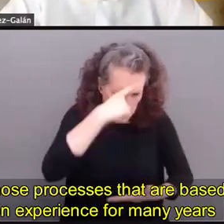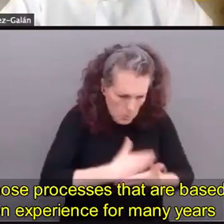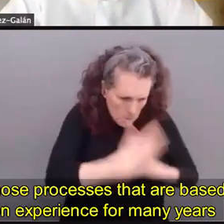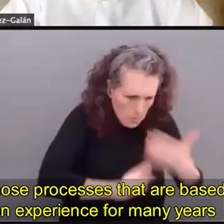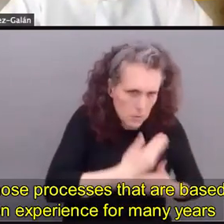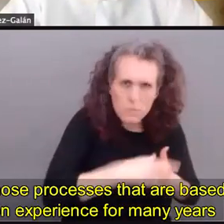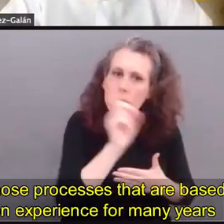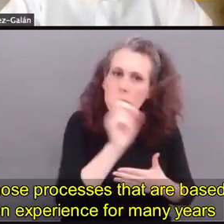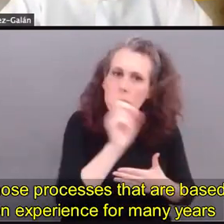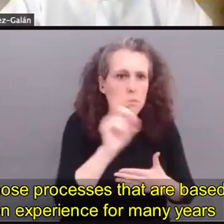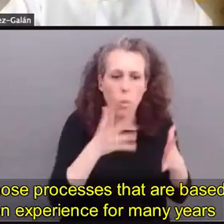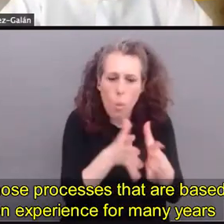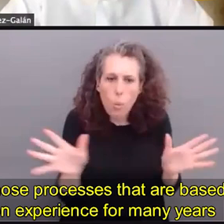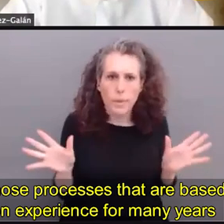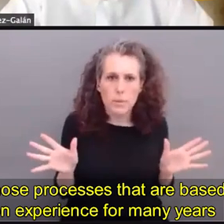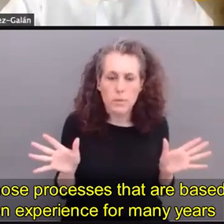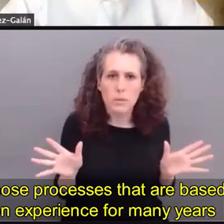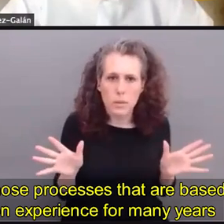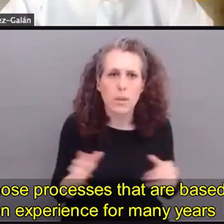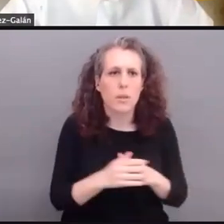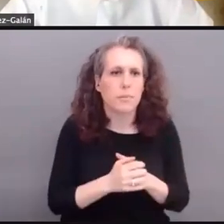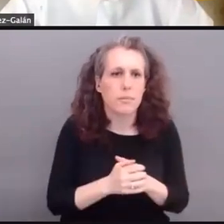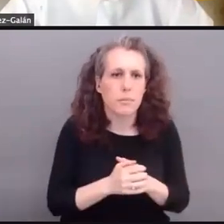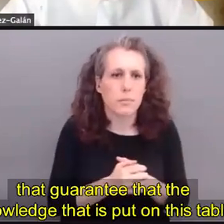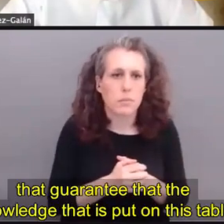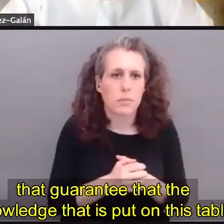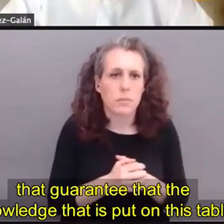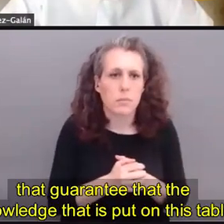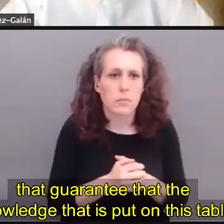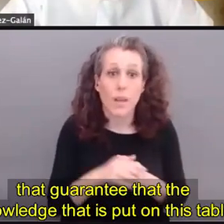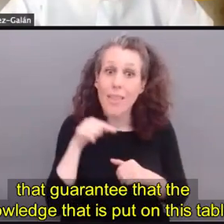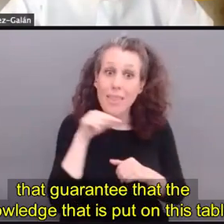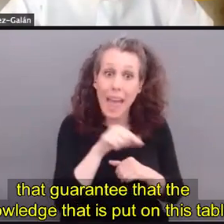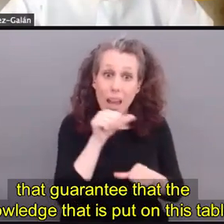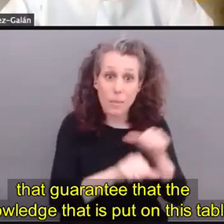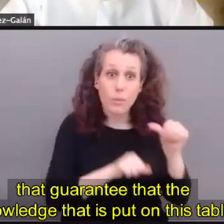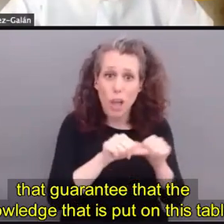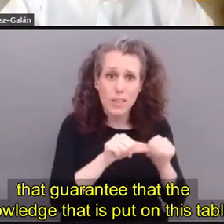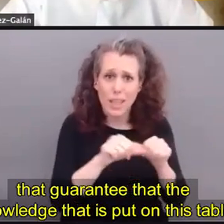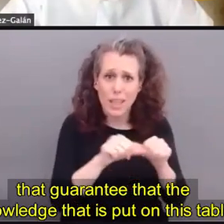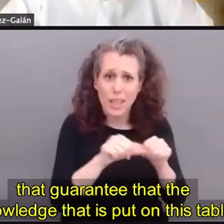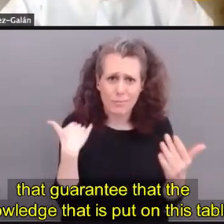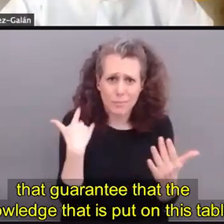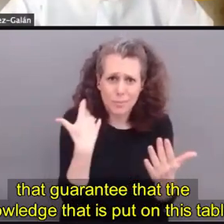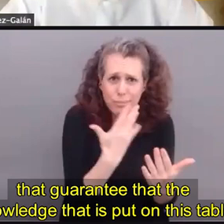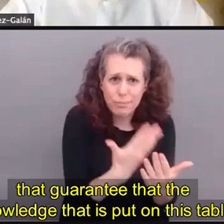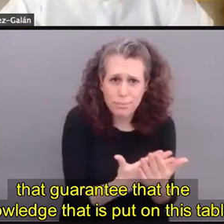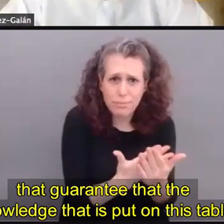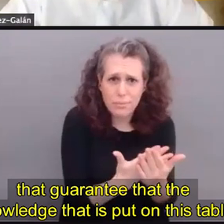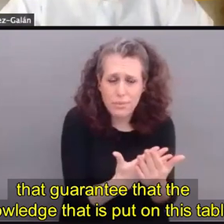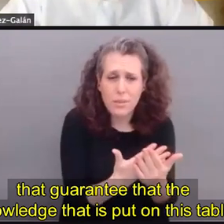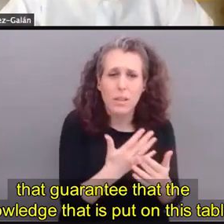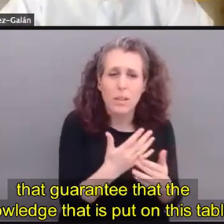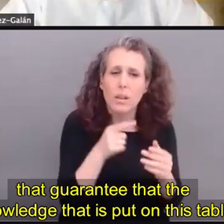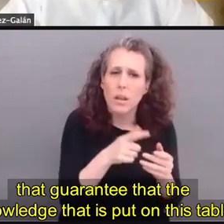Those processes that are based on experience for many years, that guarantee that the knowledge that is put